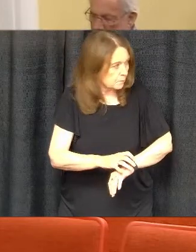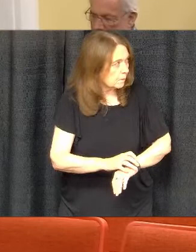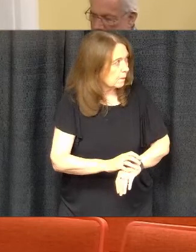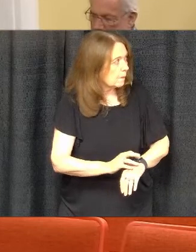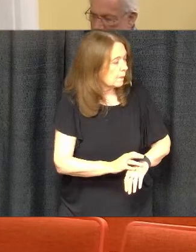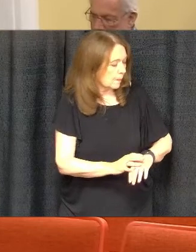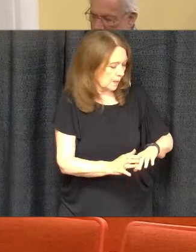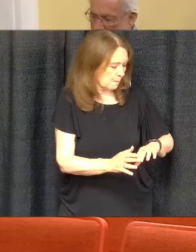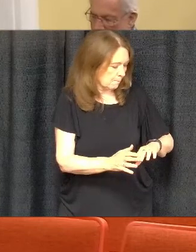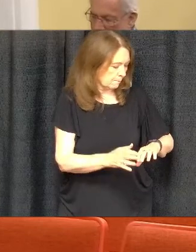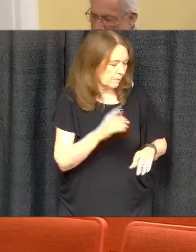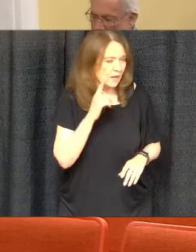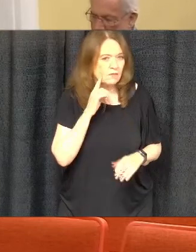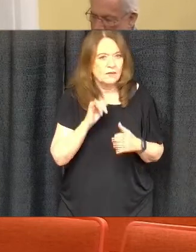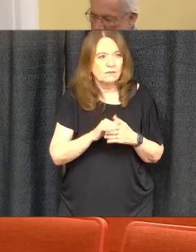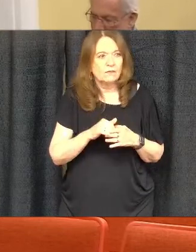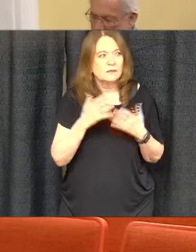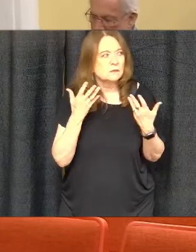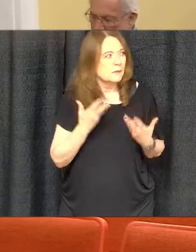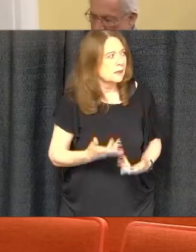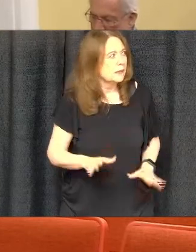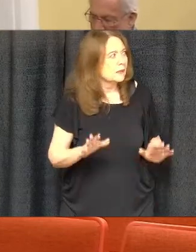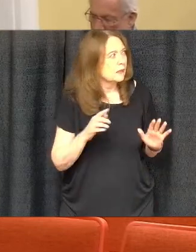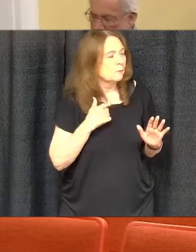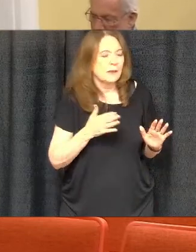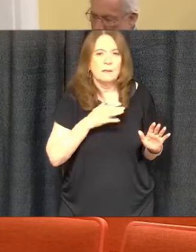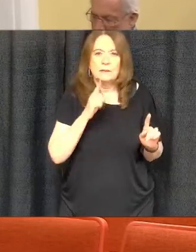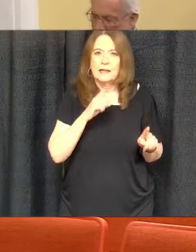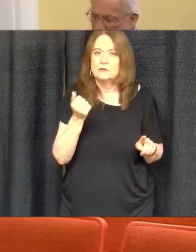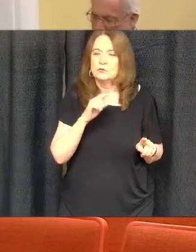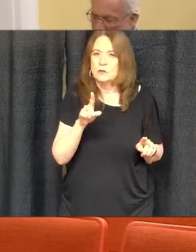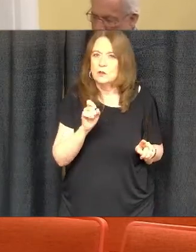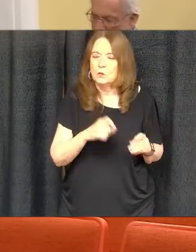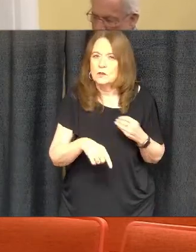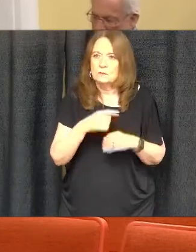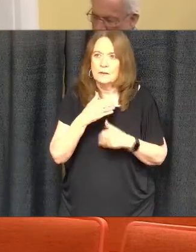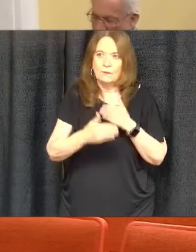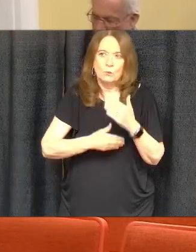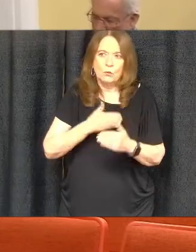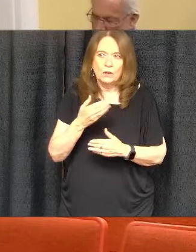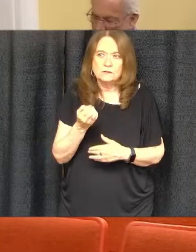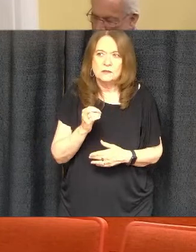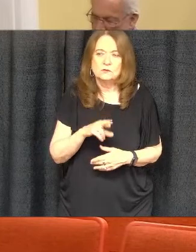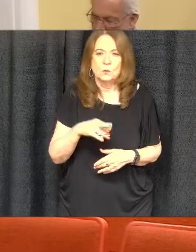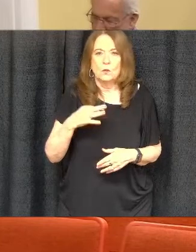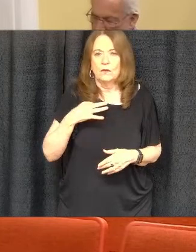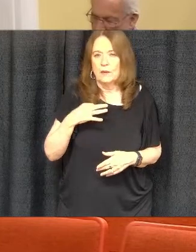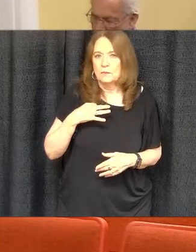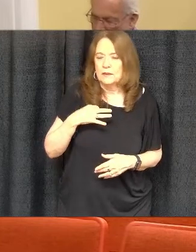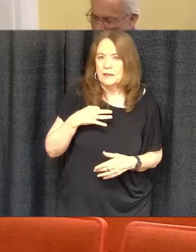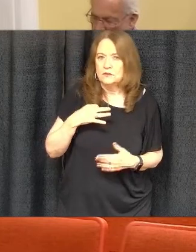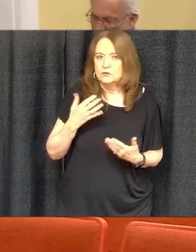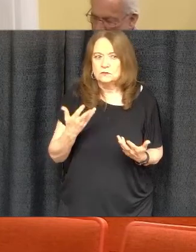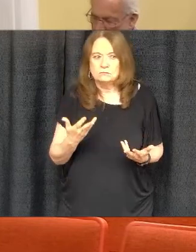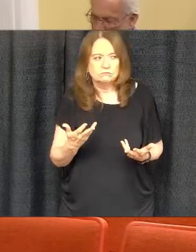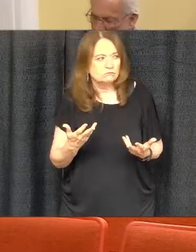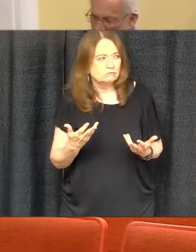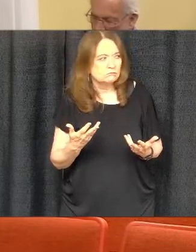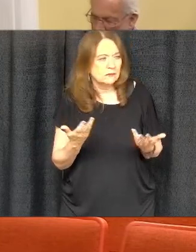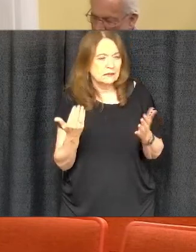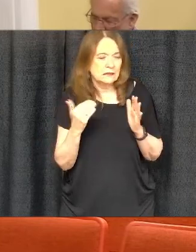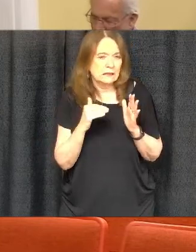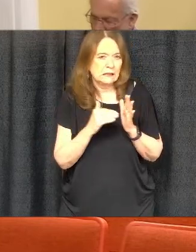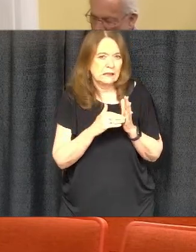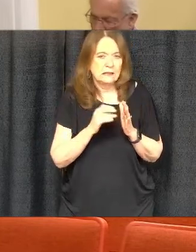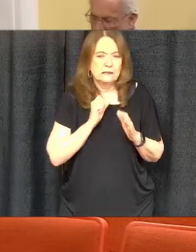I think that's about it. I'll be happy to answer any questions about the process or the application. And again, staff